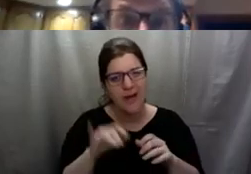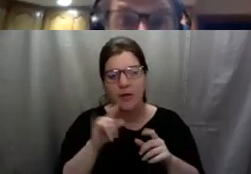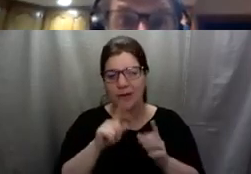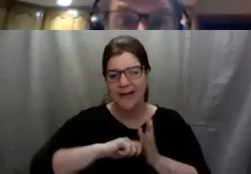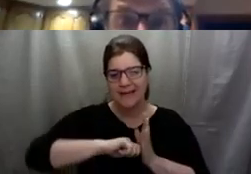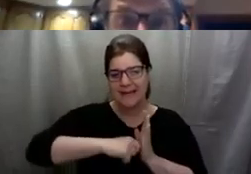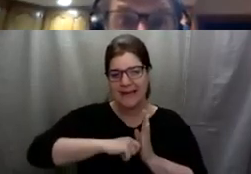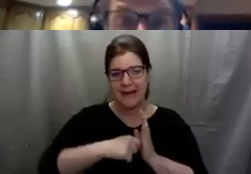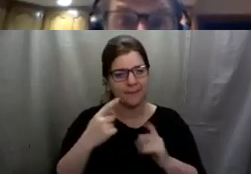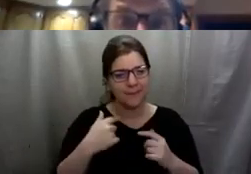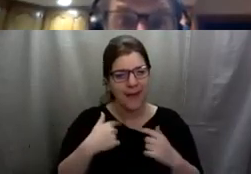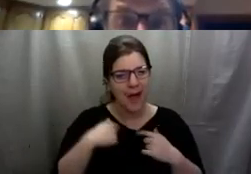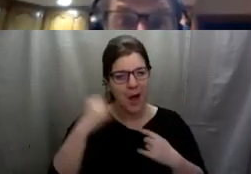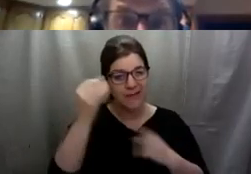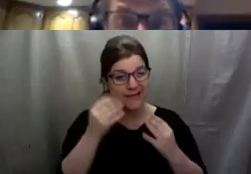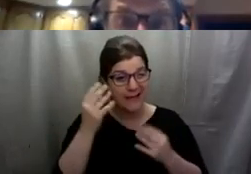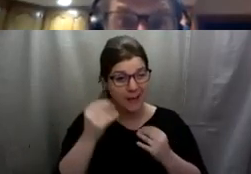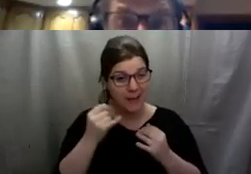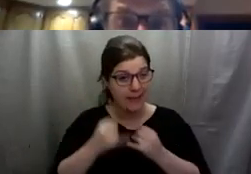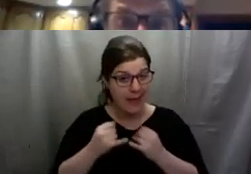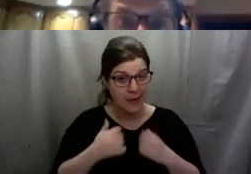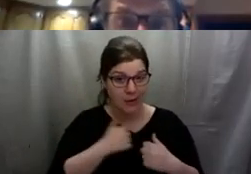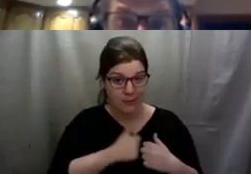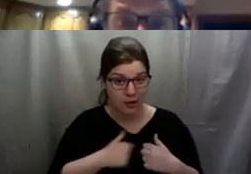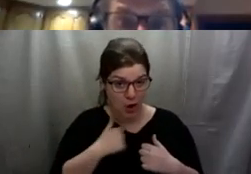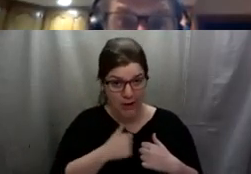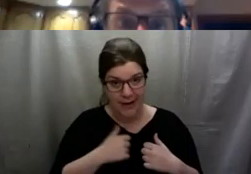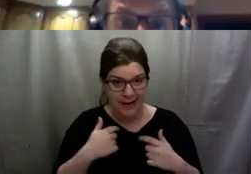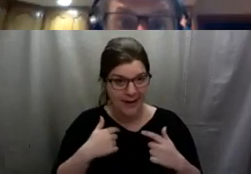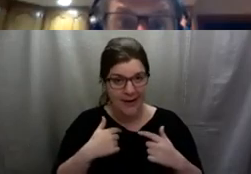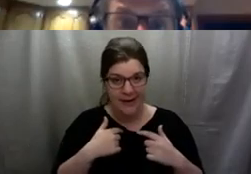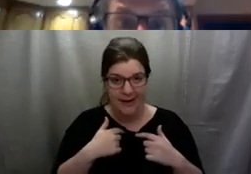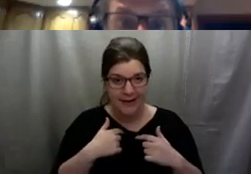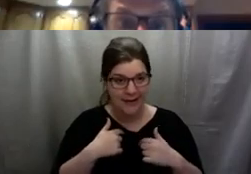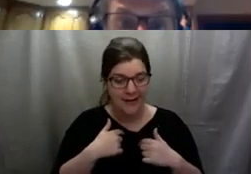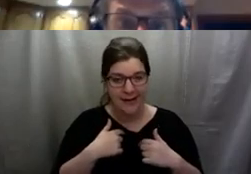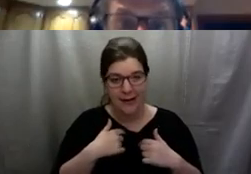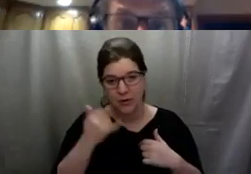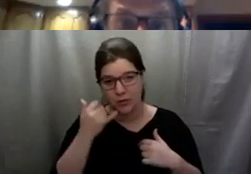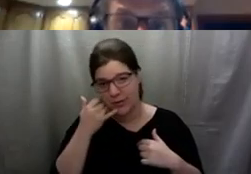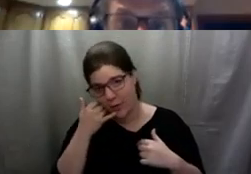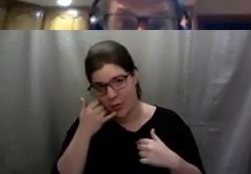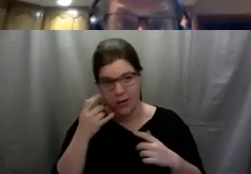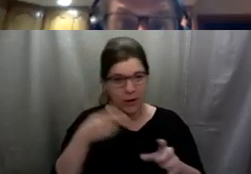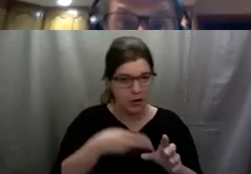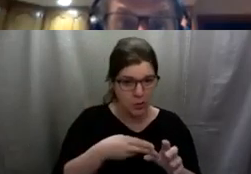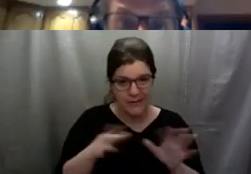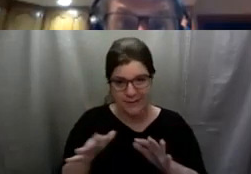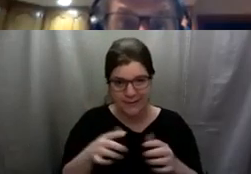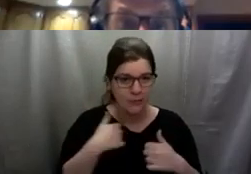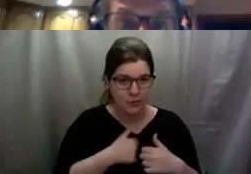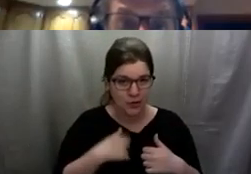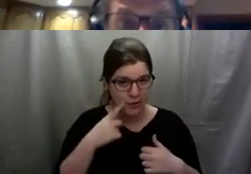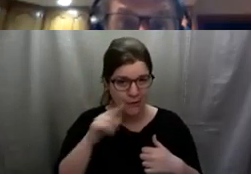of that at the very end. I'm sorry, I didn't like, and I had to take my call and I got off the phone. No problem. You're